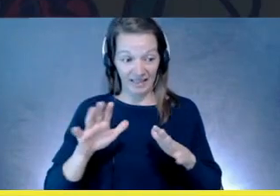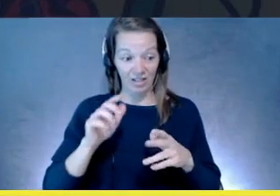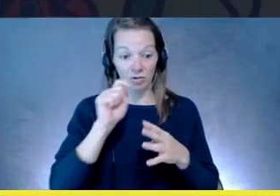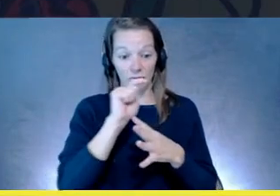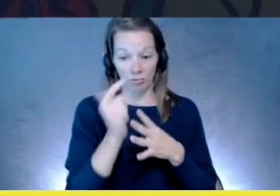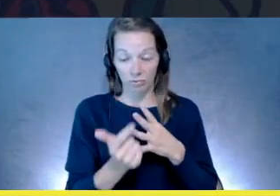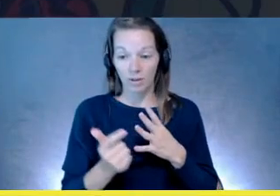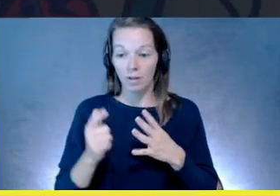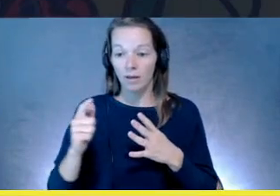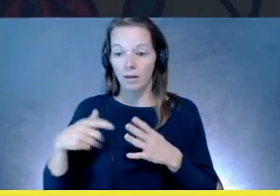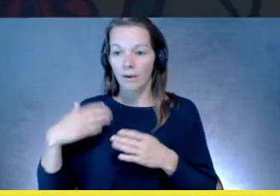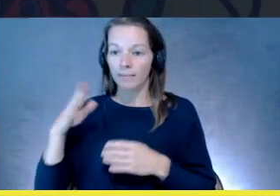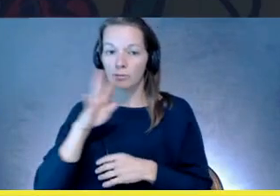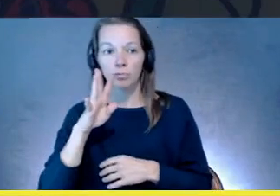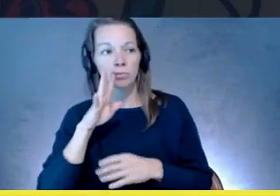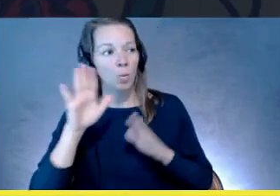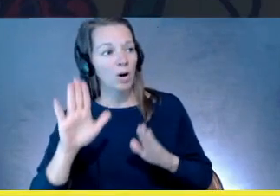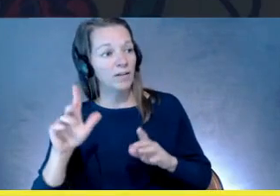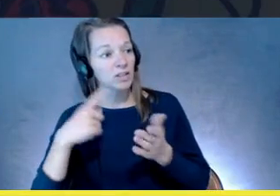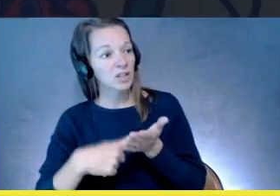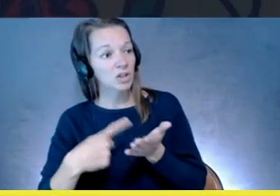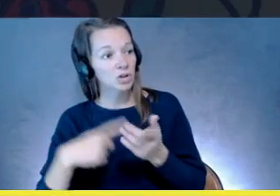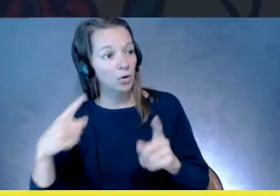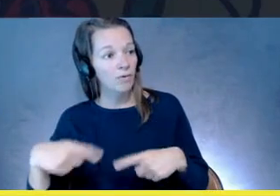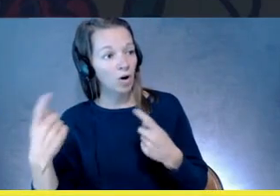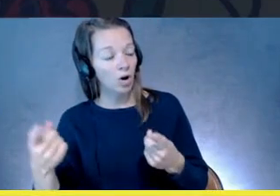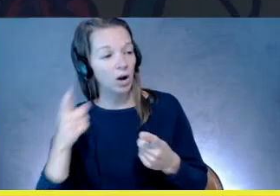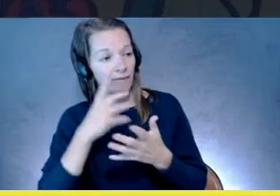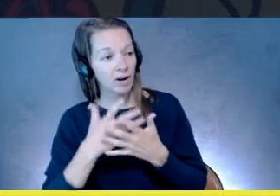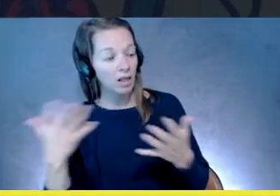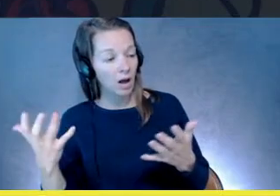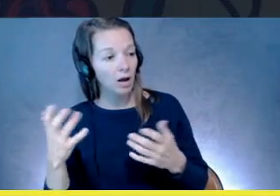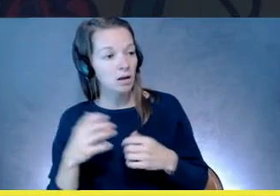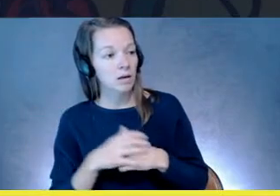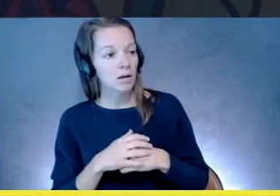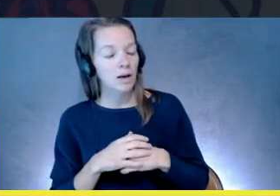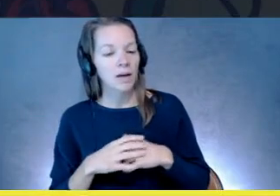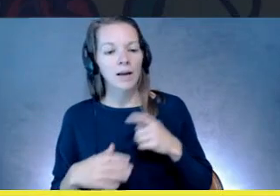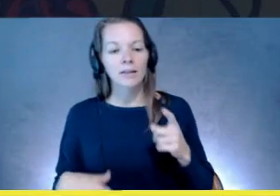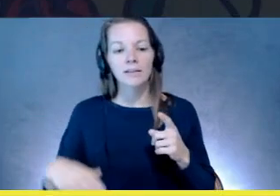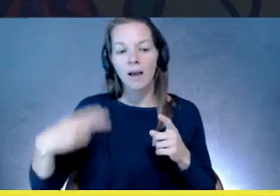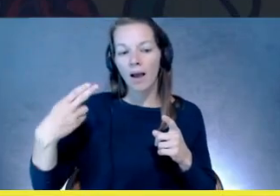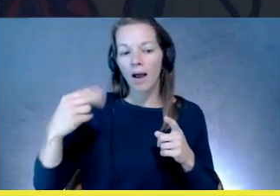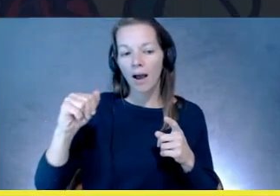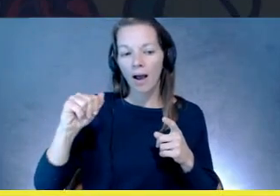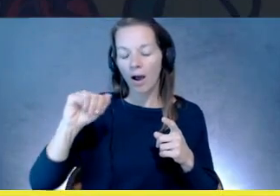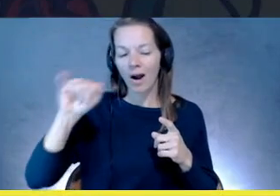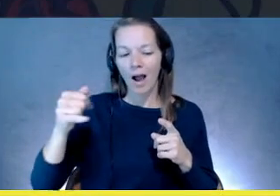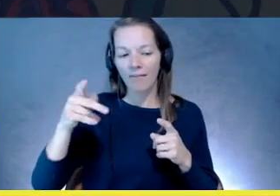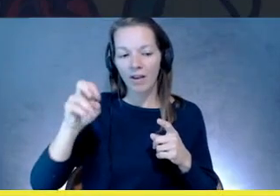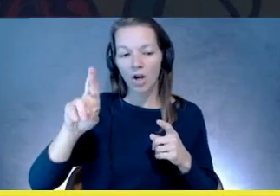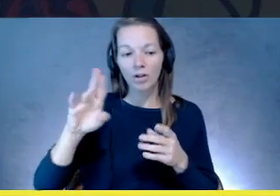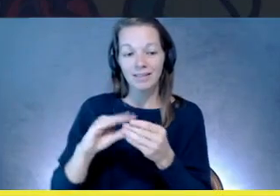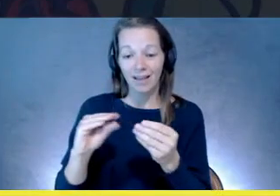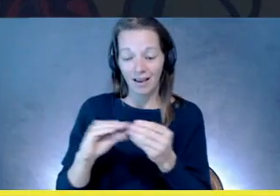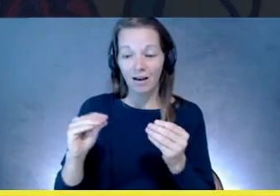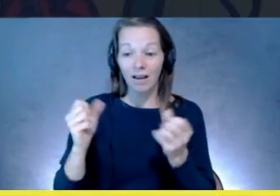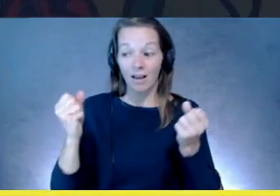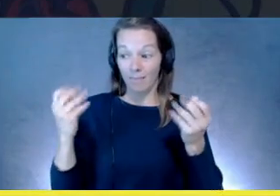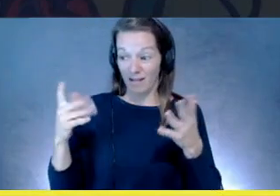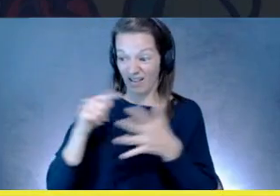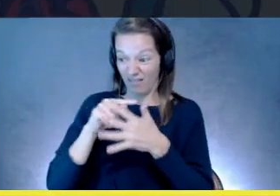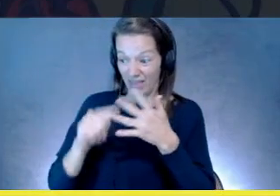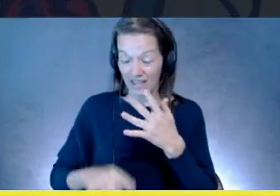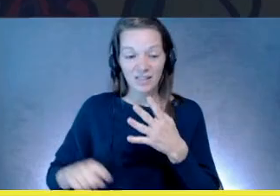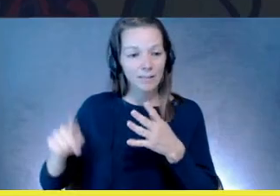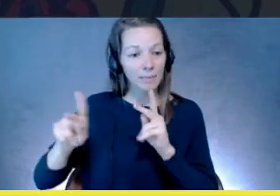speak. We've had a wonderful discussion so far. As Javier said, for more information about these accomplished contributors, you can find